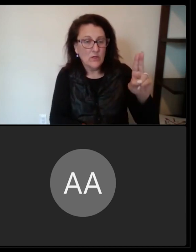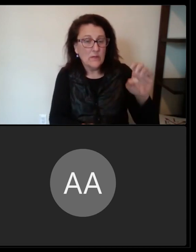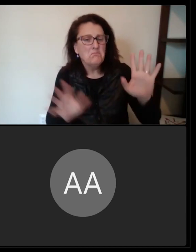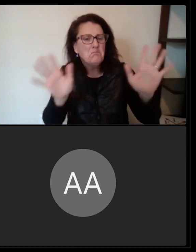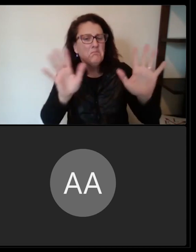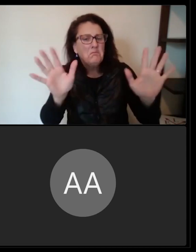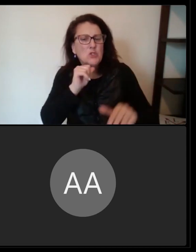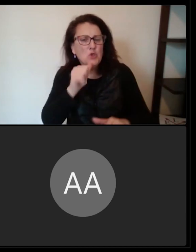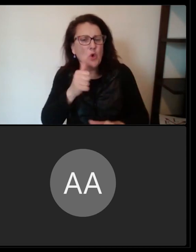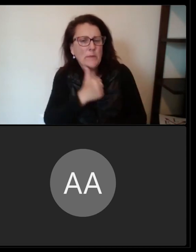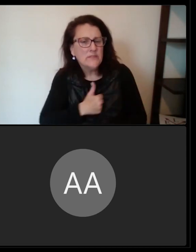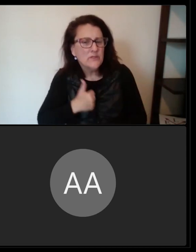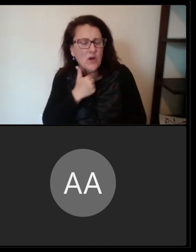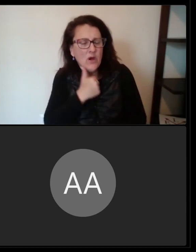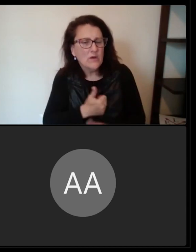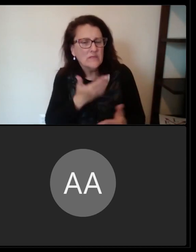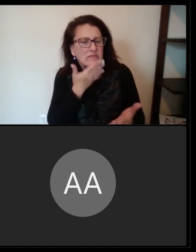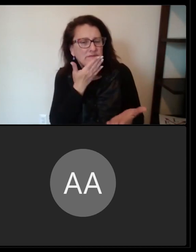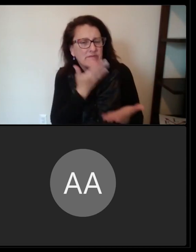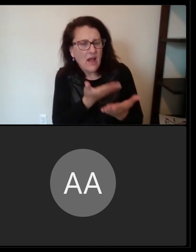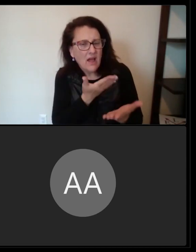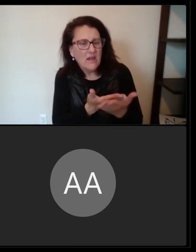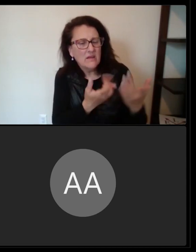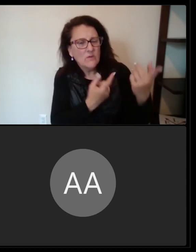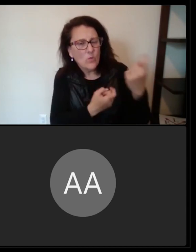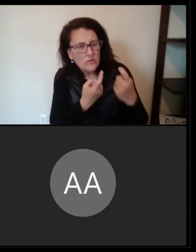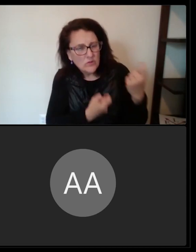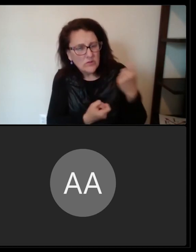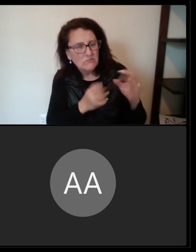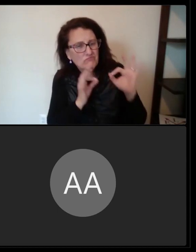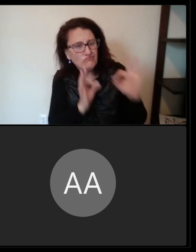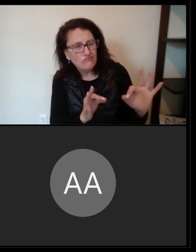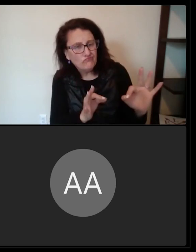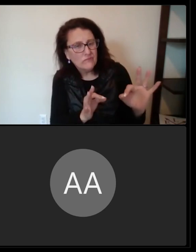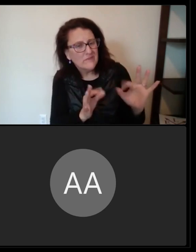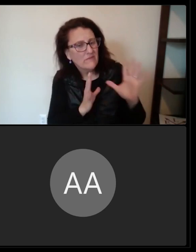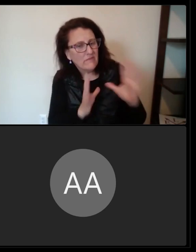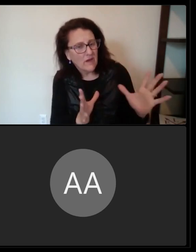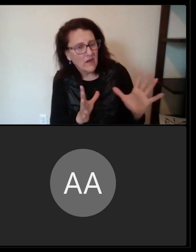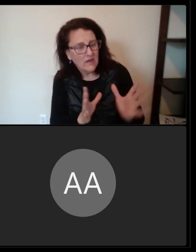question. Just want to make sure that we're covering it.